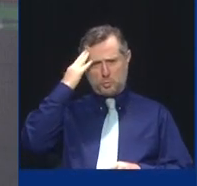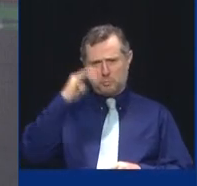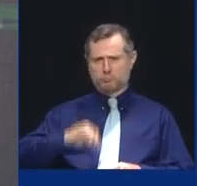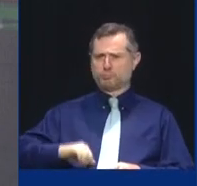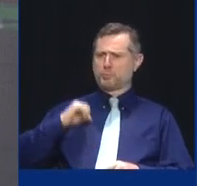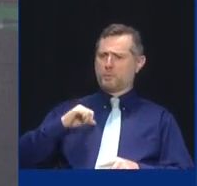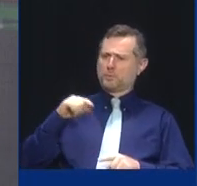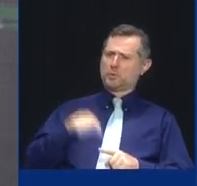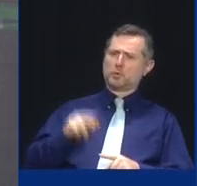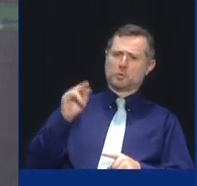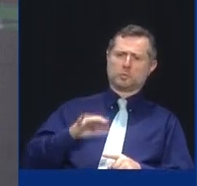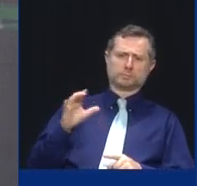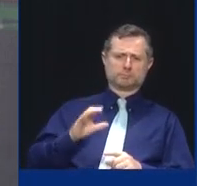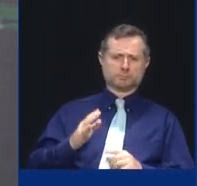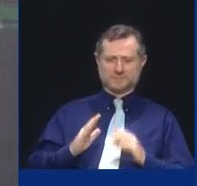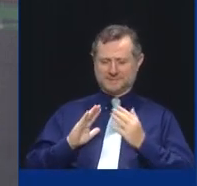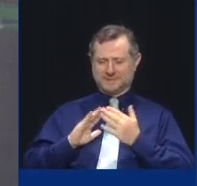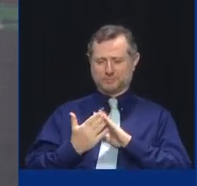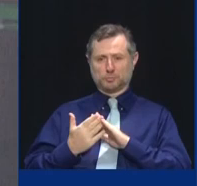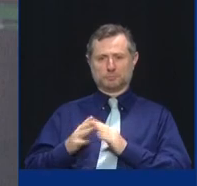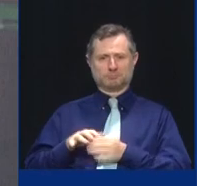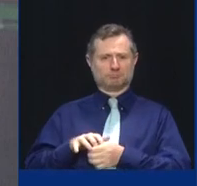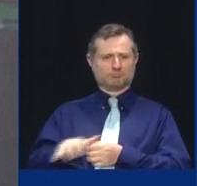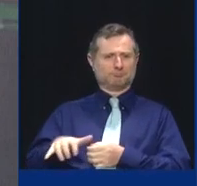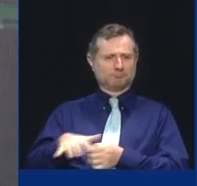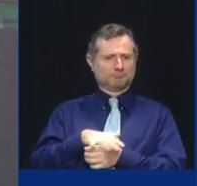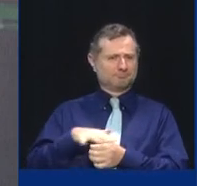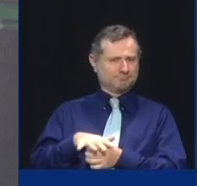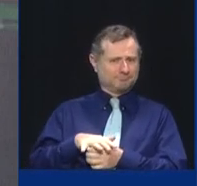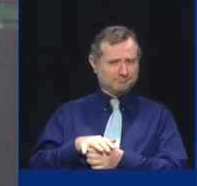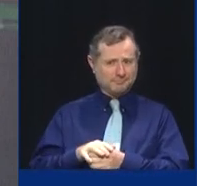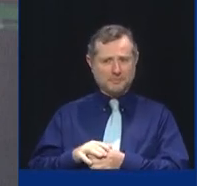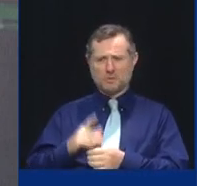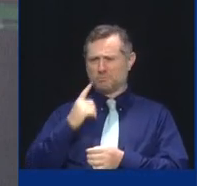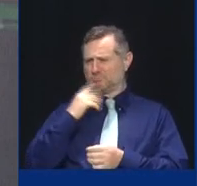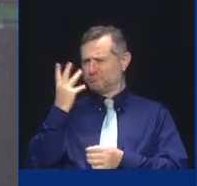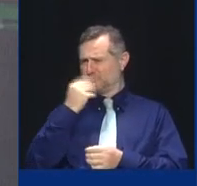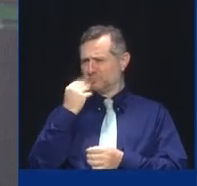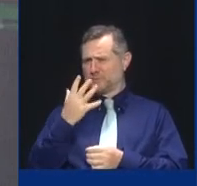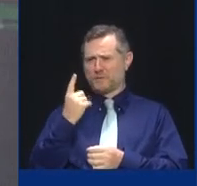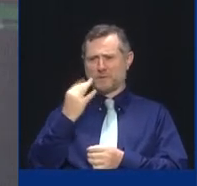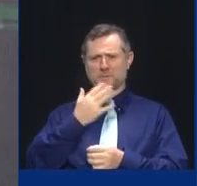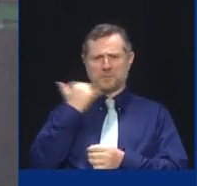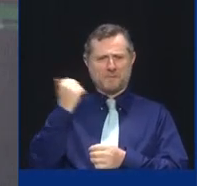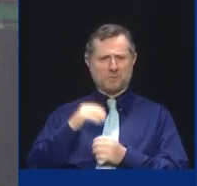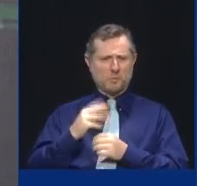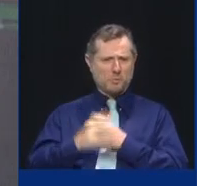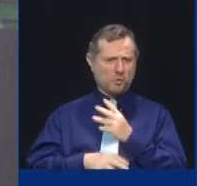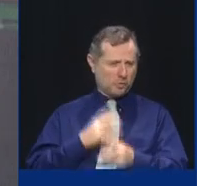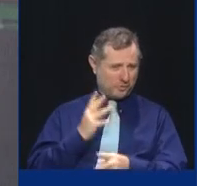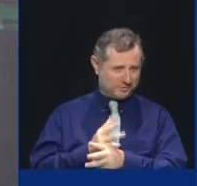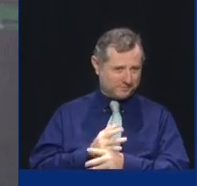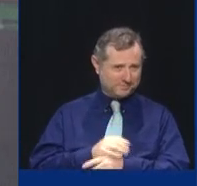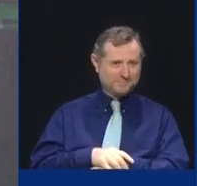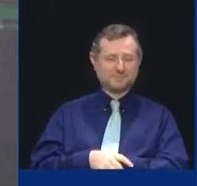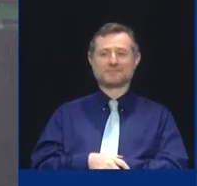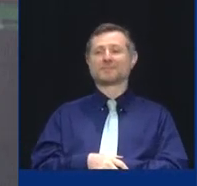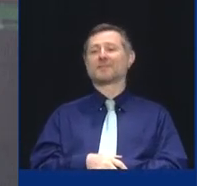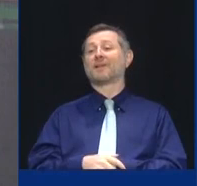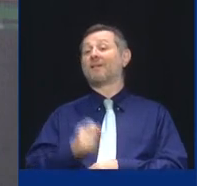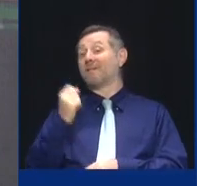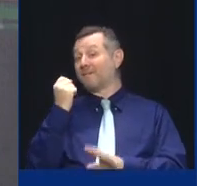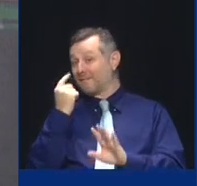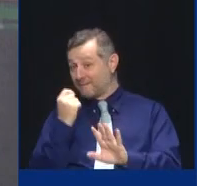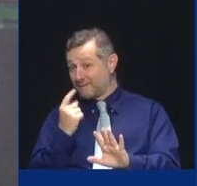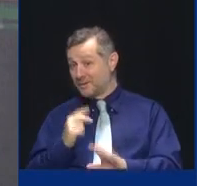great urban area, and it's one of the great urban areas on the globe. But New York City is only part